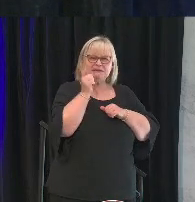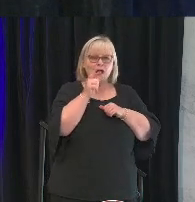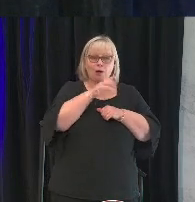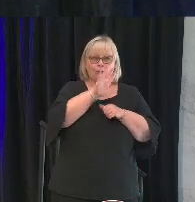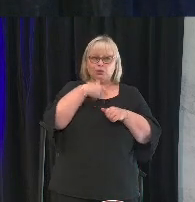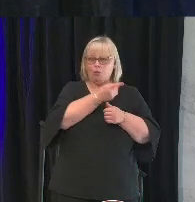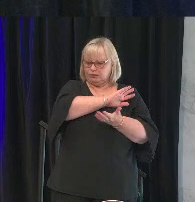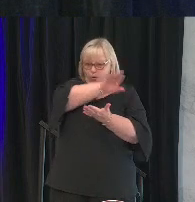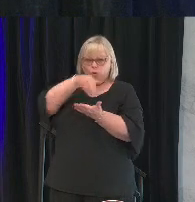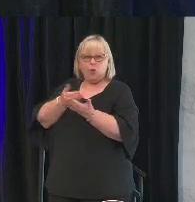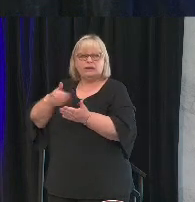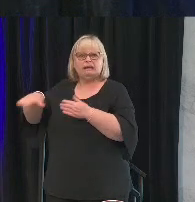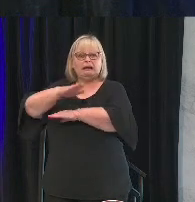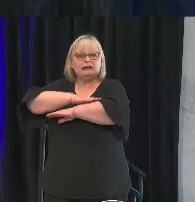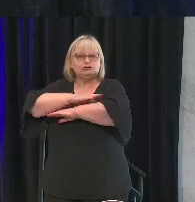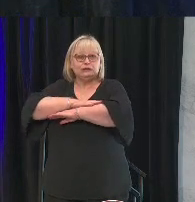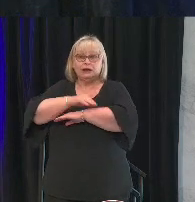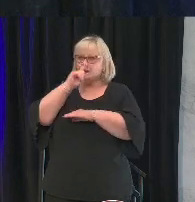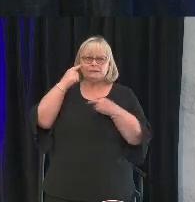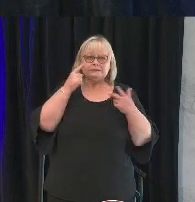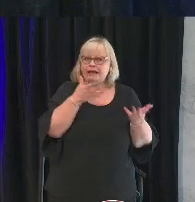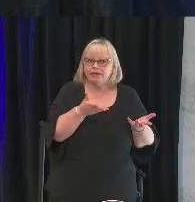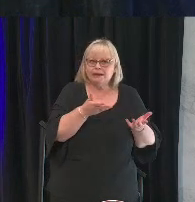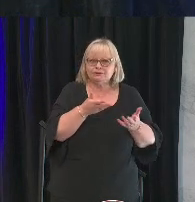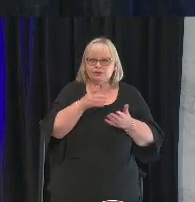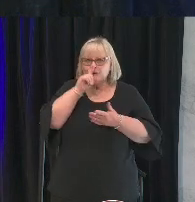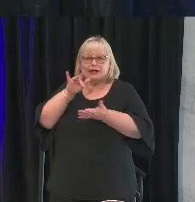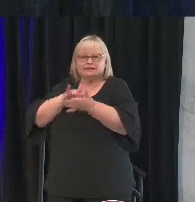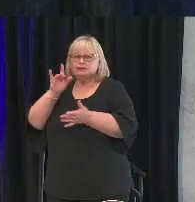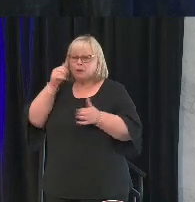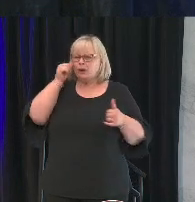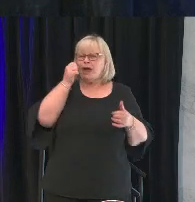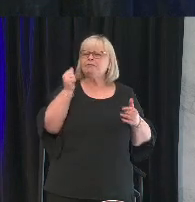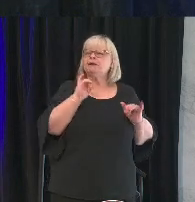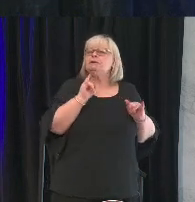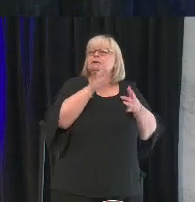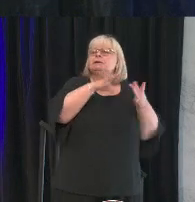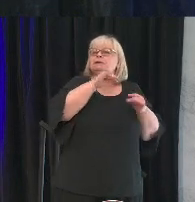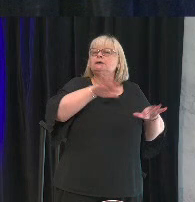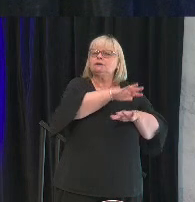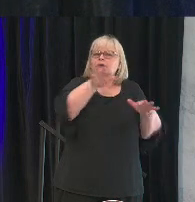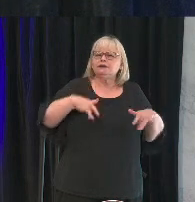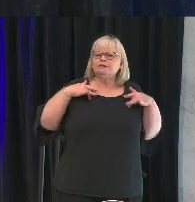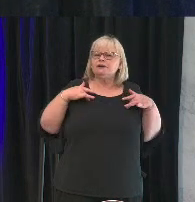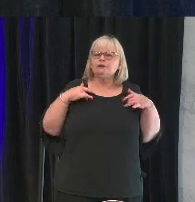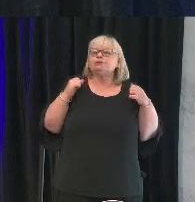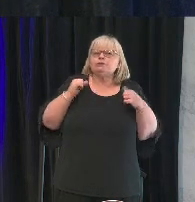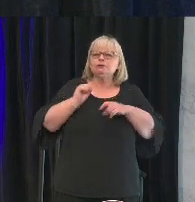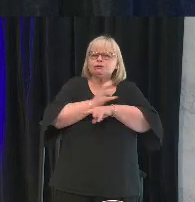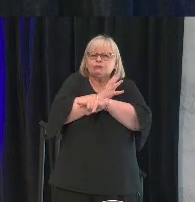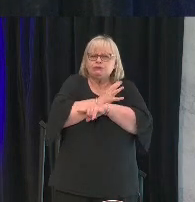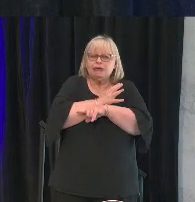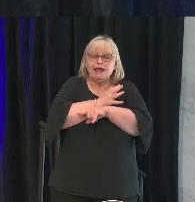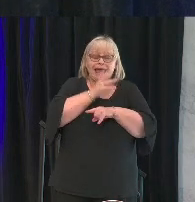that stuff you can't see and you can't touch, but we know it's there. And it actually can latch